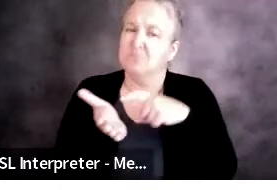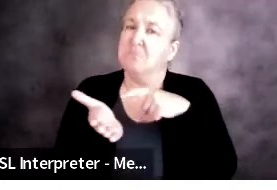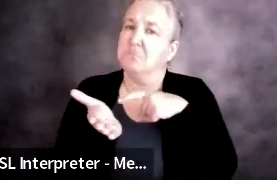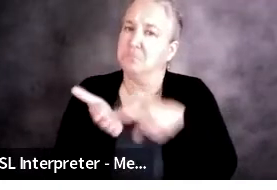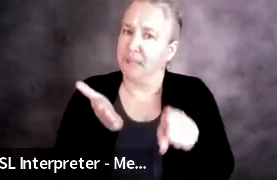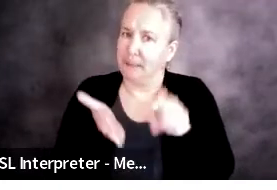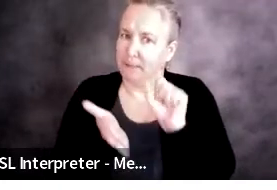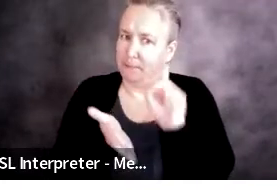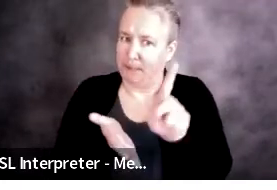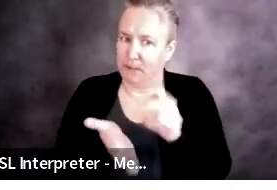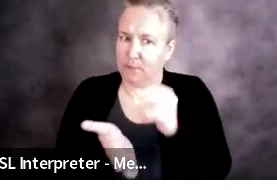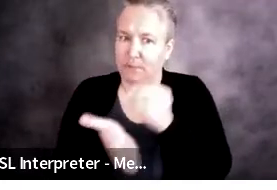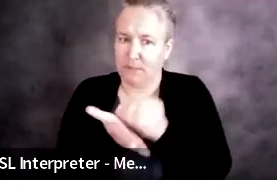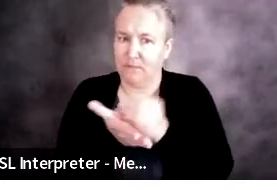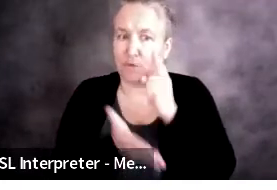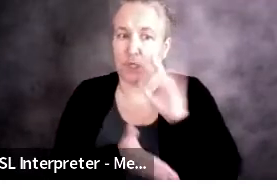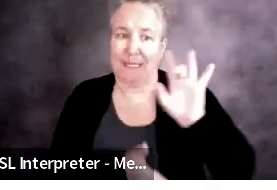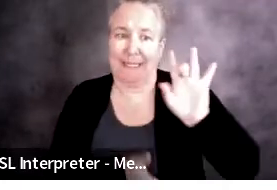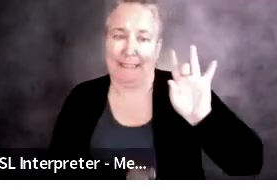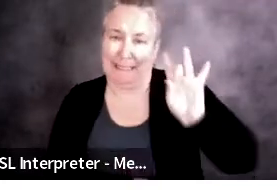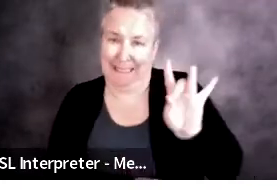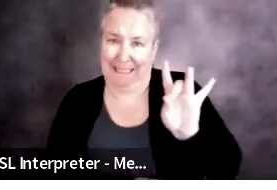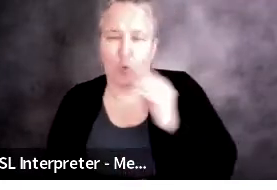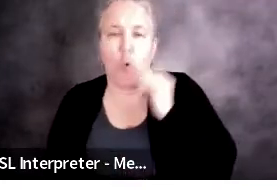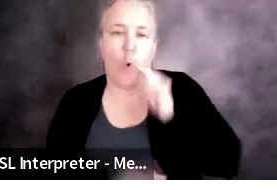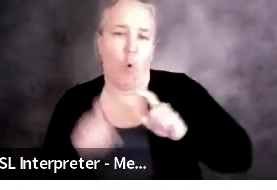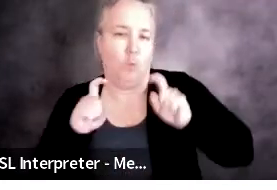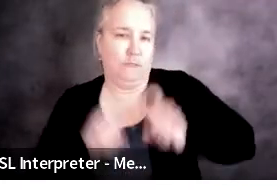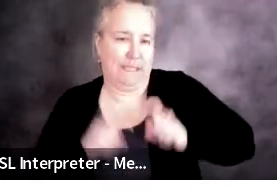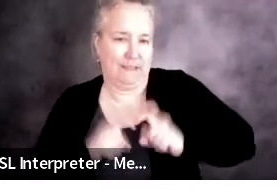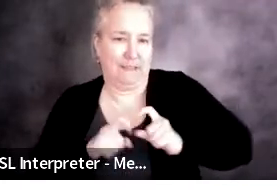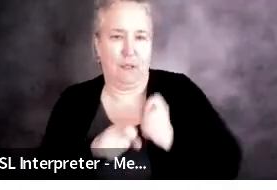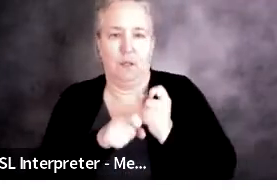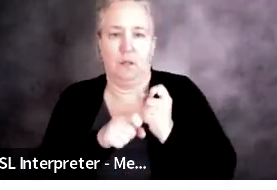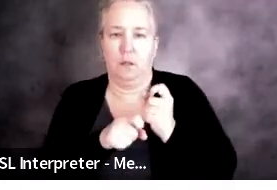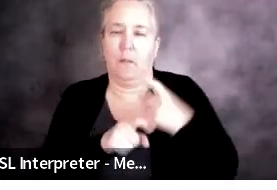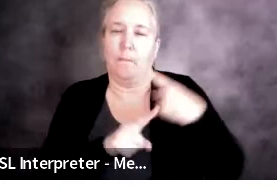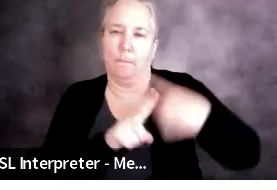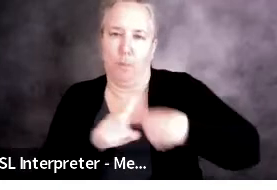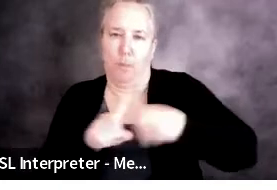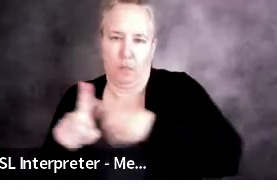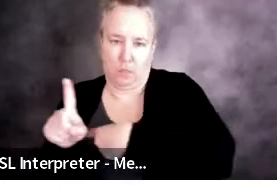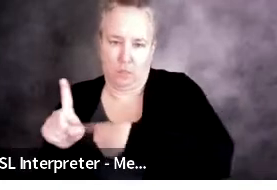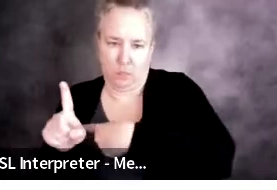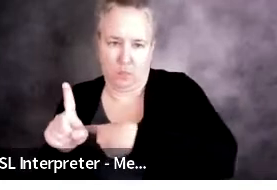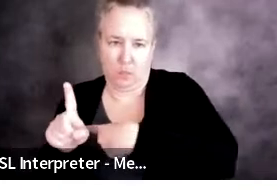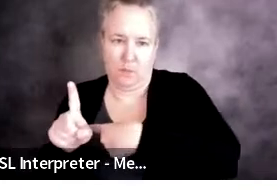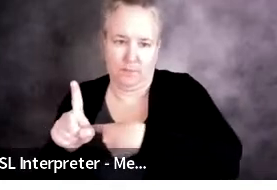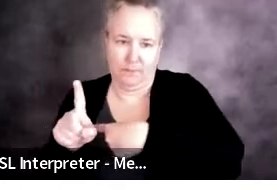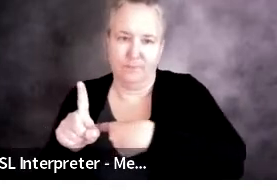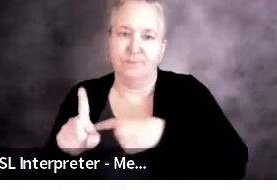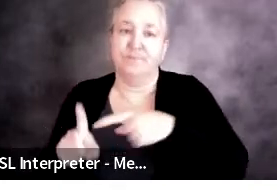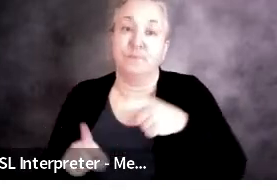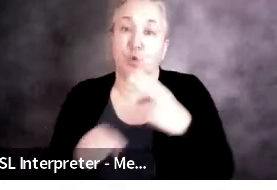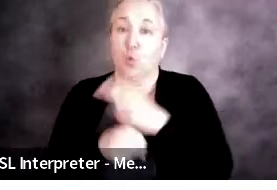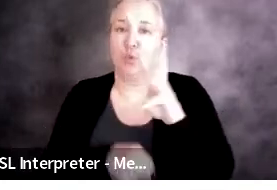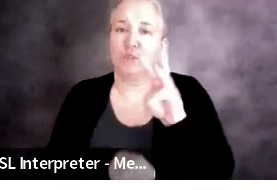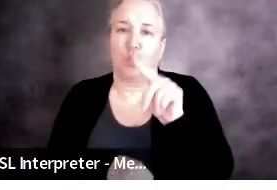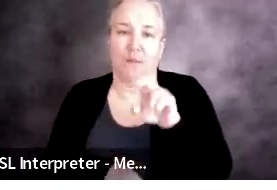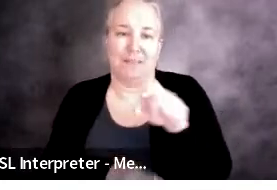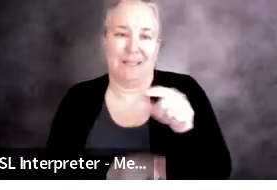reimburse 8 at-home tests per month, I'm sorry. And that website